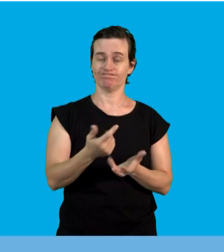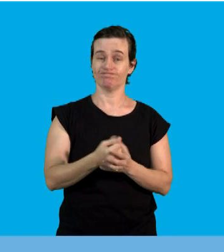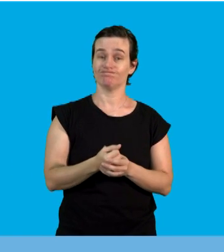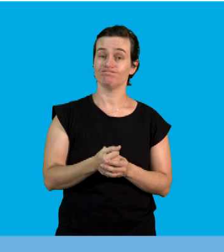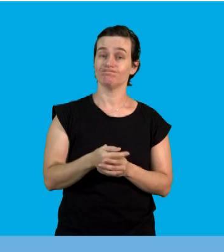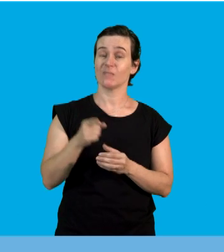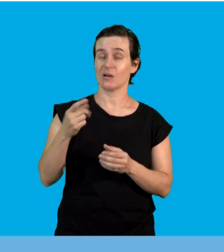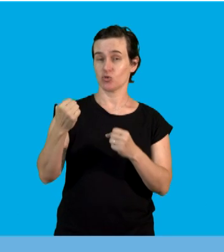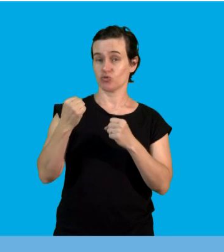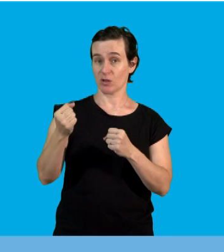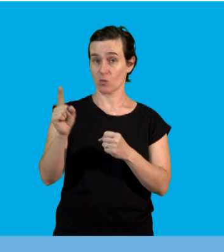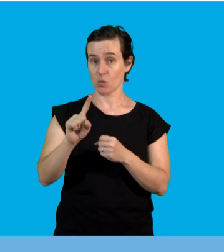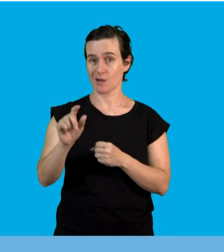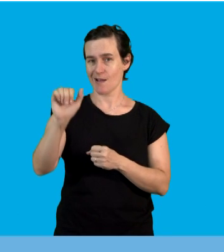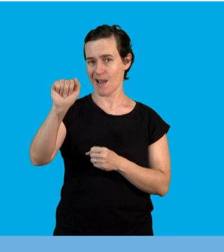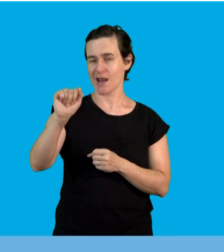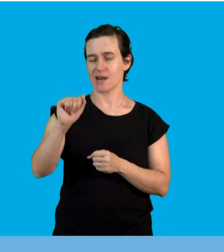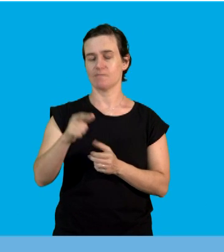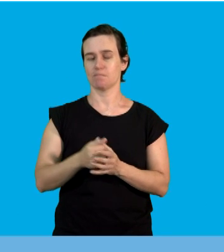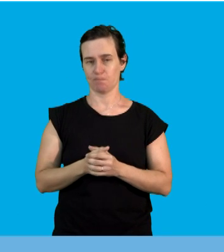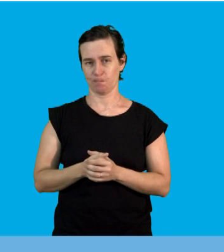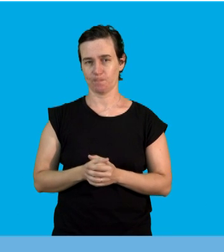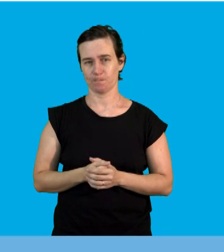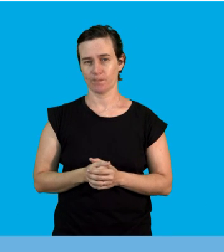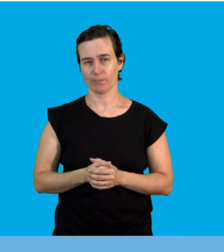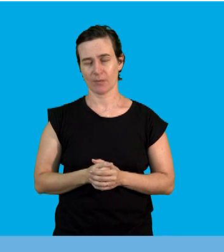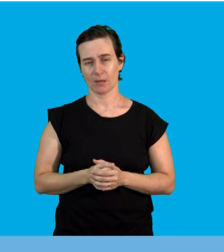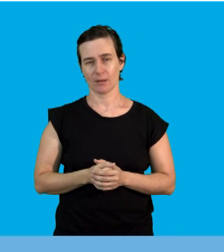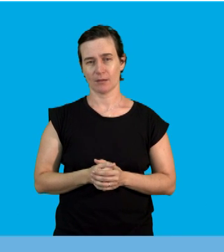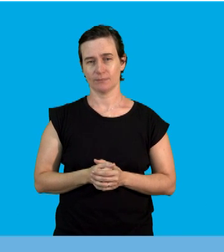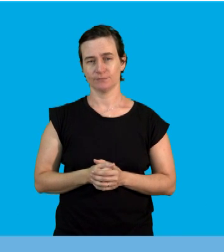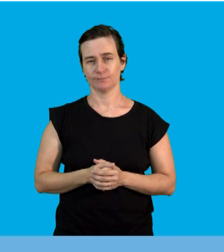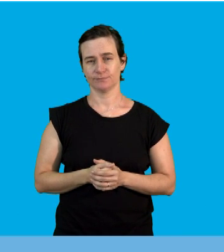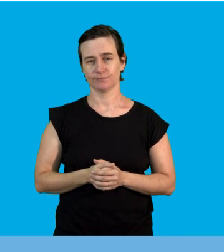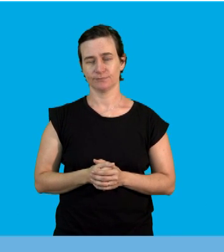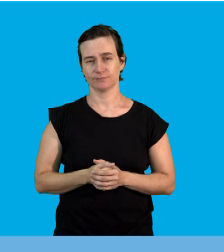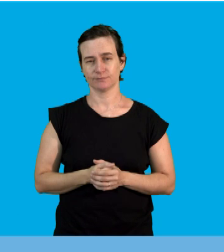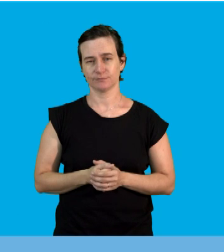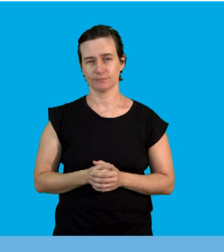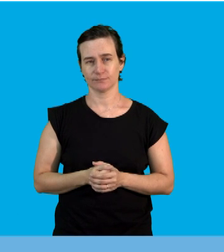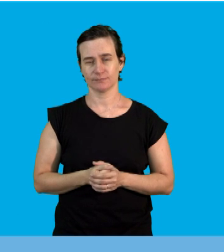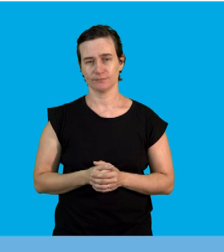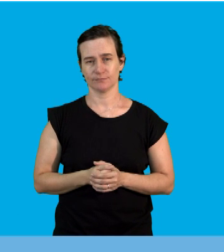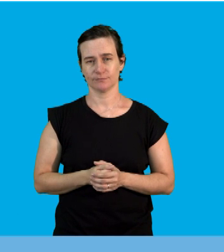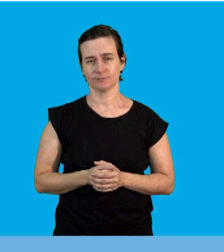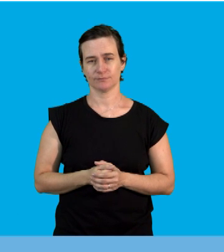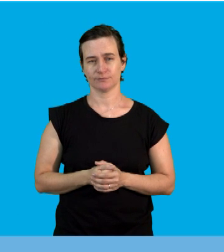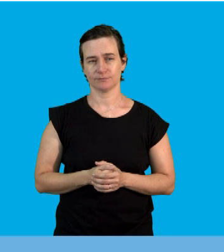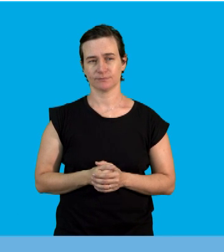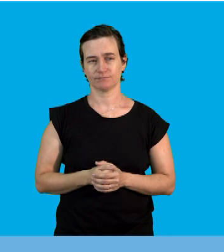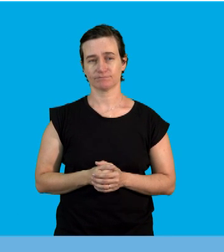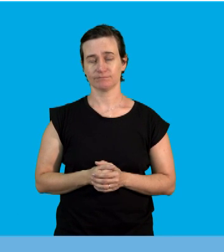this is going to be A. The SI unit is going to be A for the current. Now, with this, we are